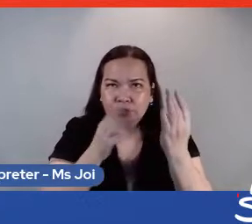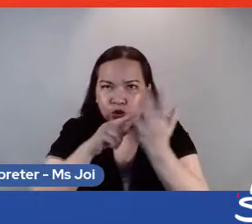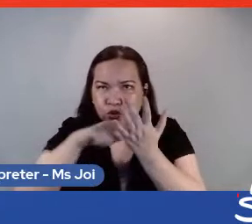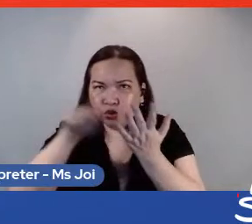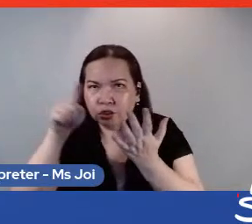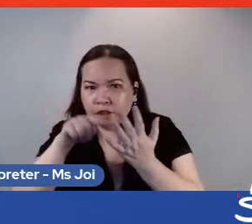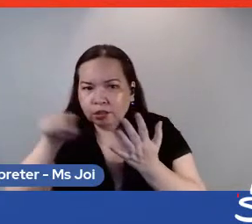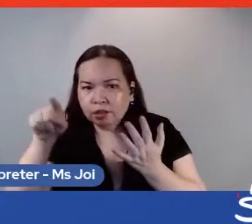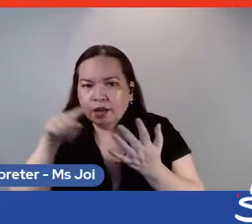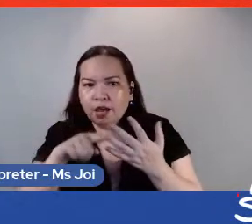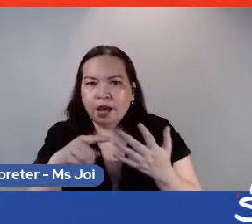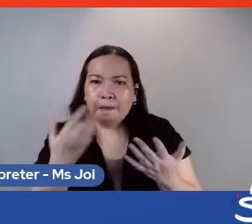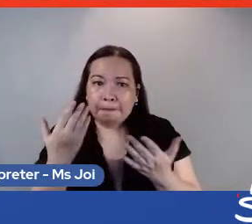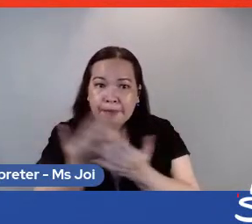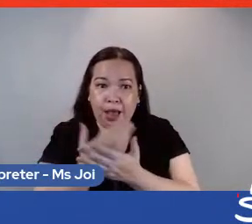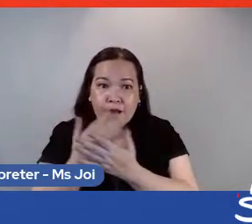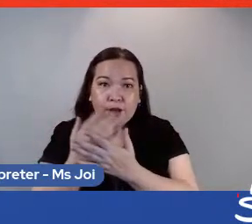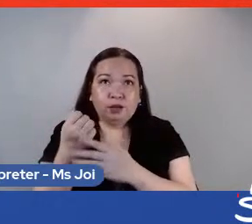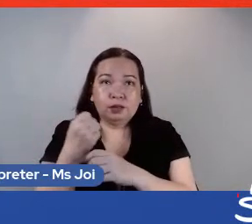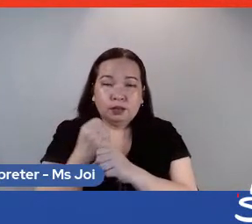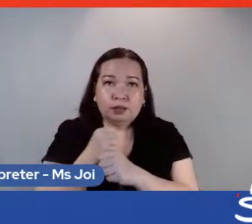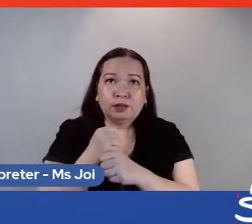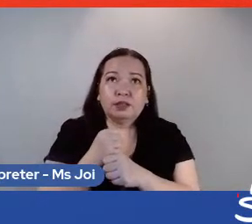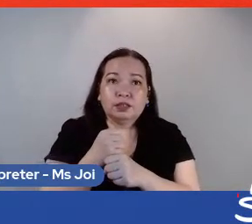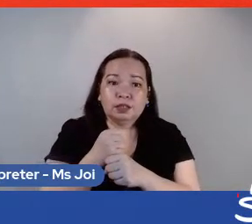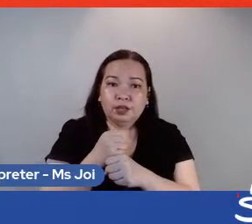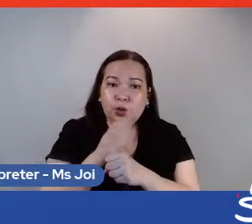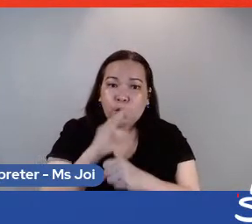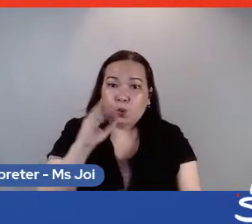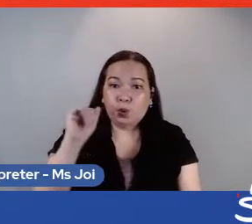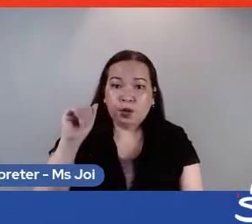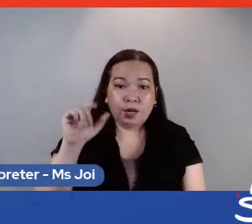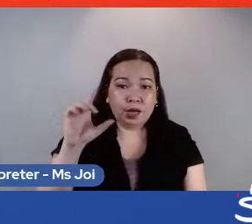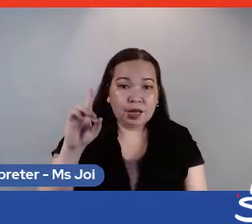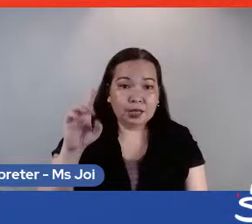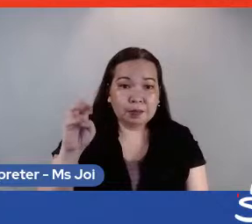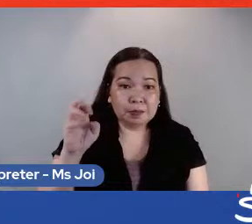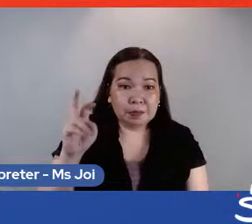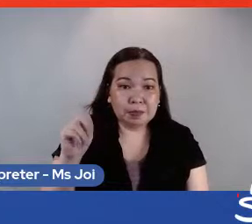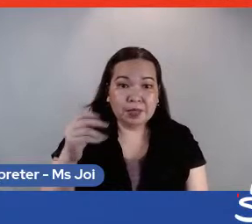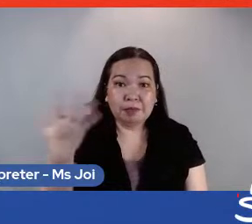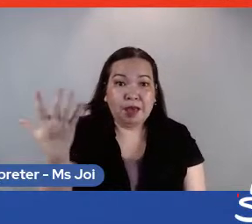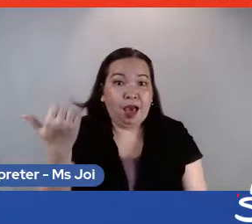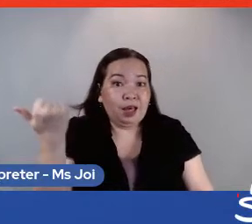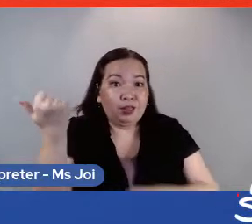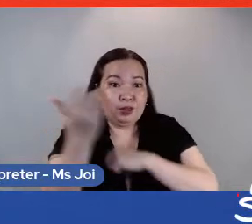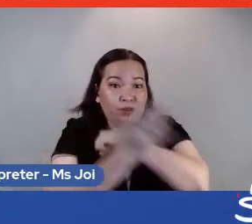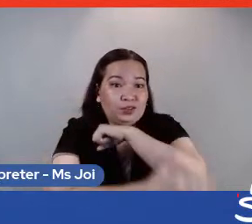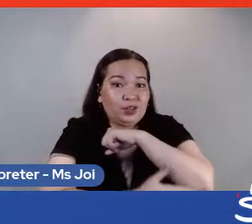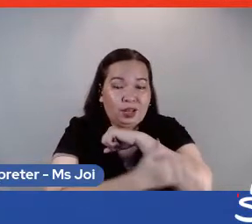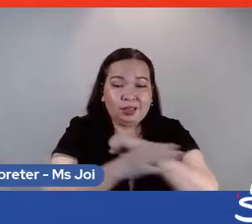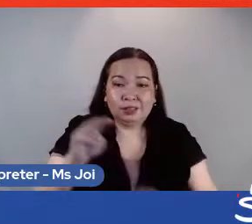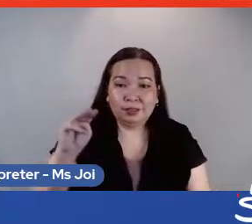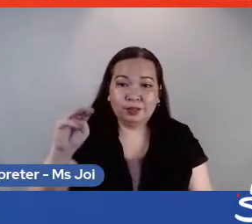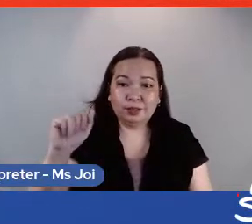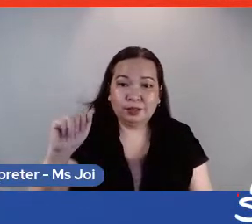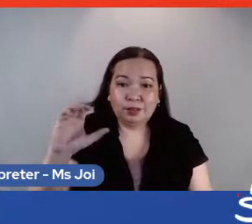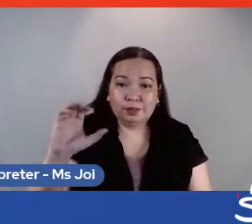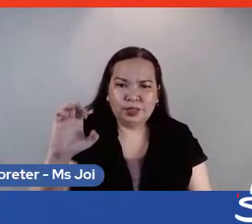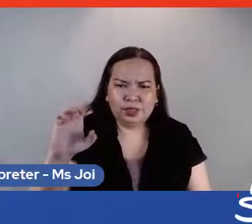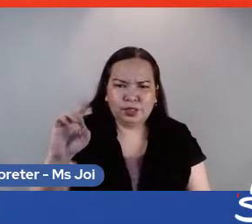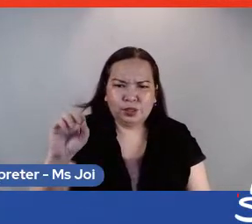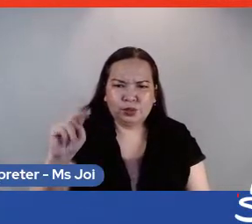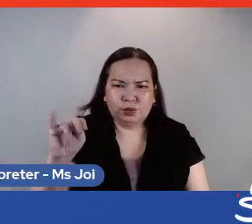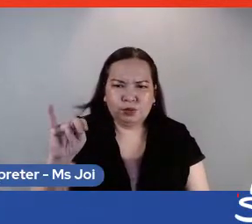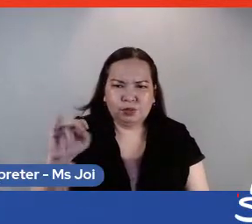it's been recently created, the admins are maybe from Macedonia, then that it's a bit suspicious, right? Why